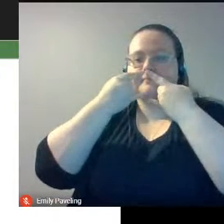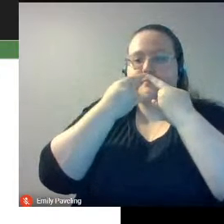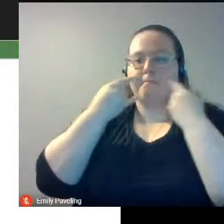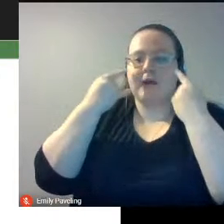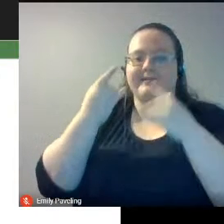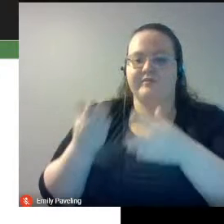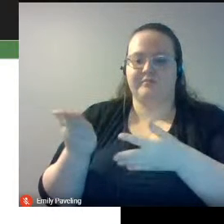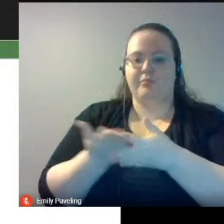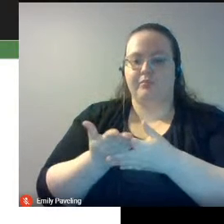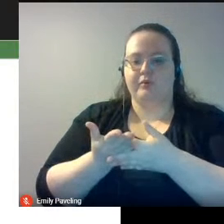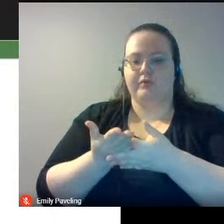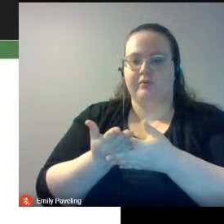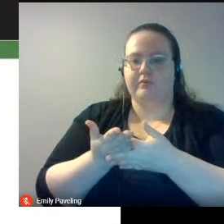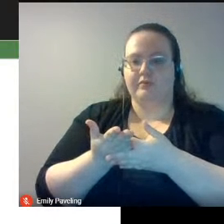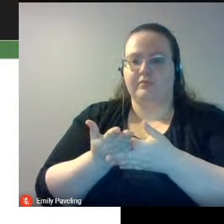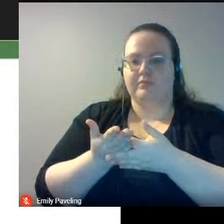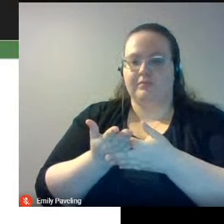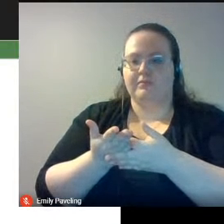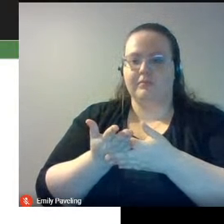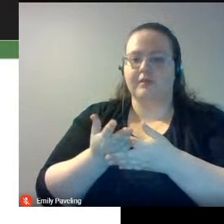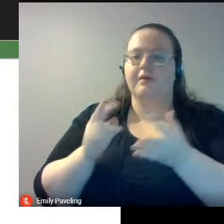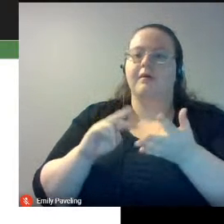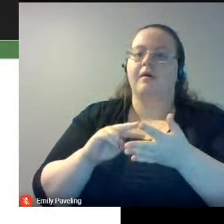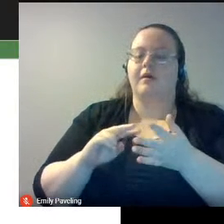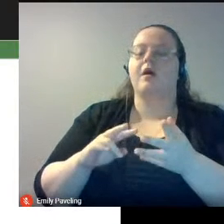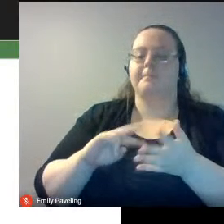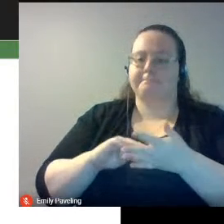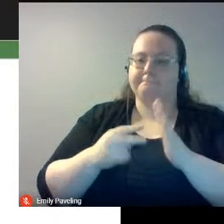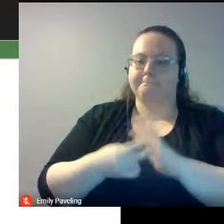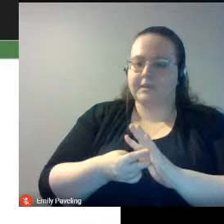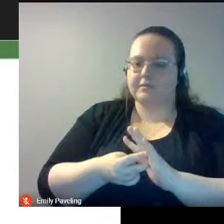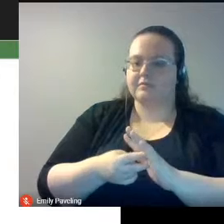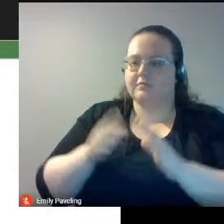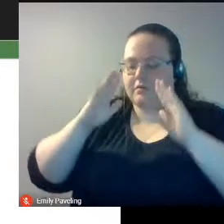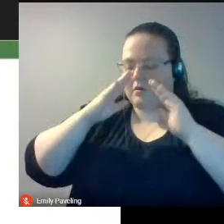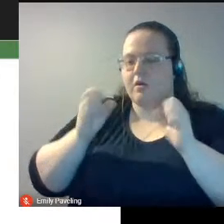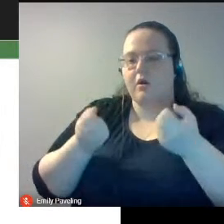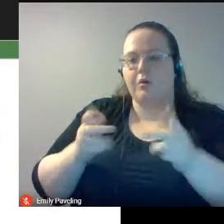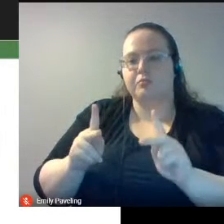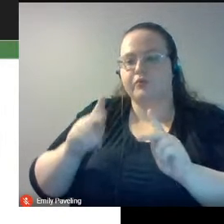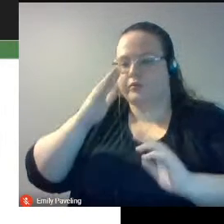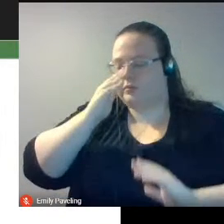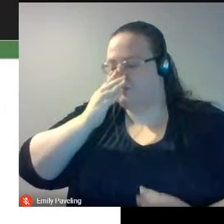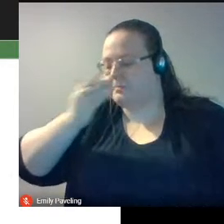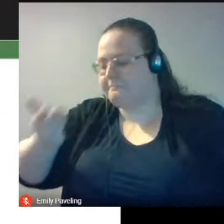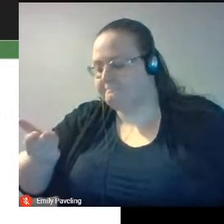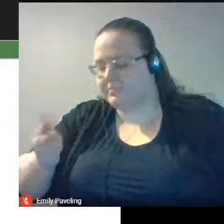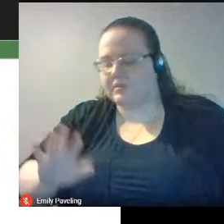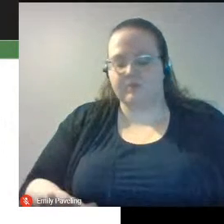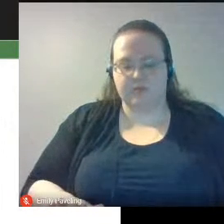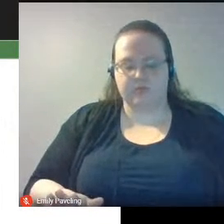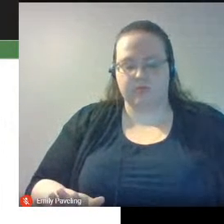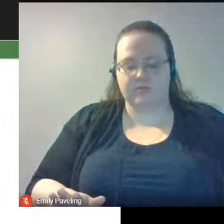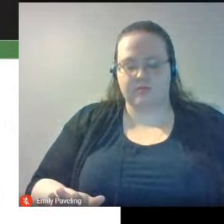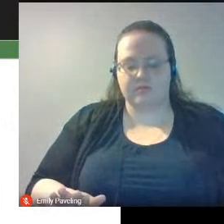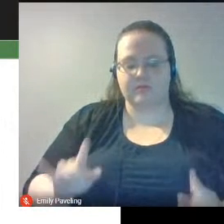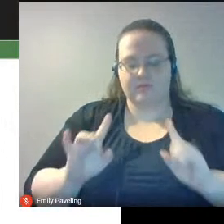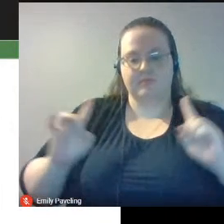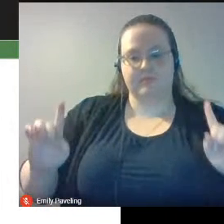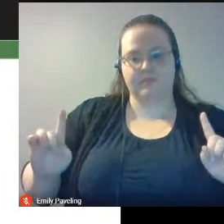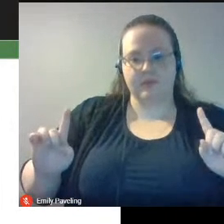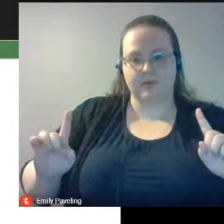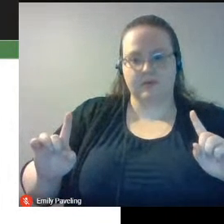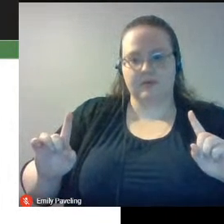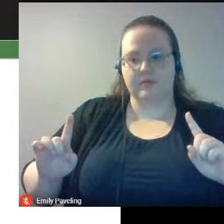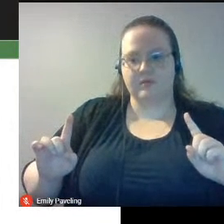distancing, of course, during the school day, and to help children learn and practice regular hand washing and good